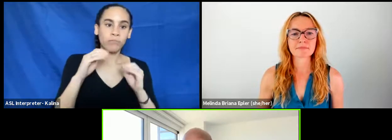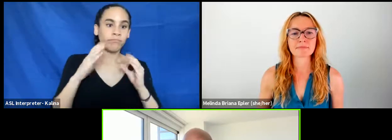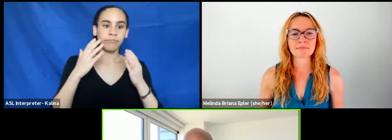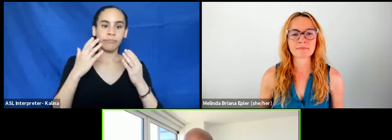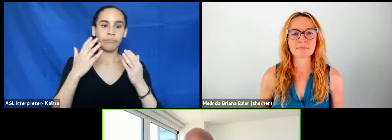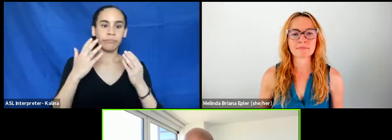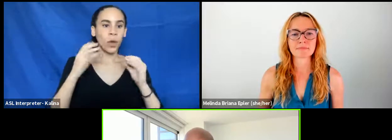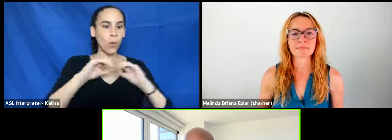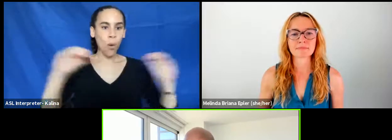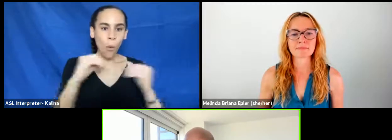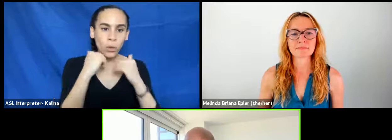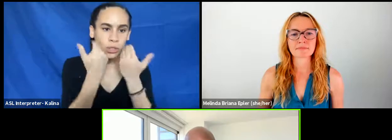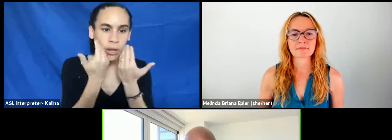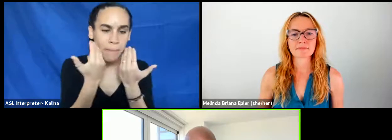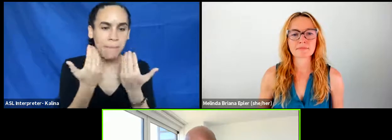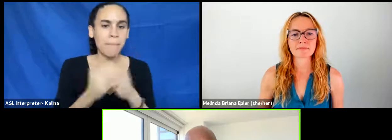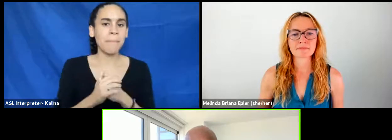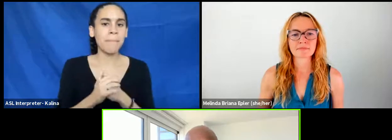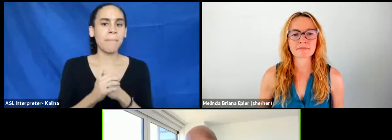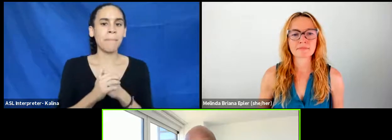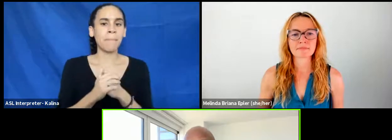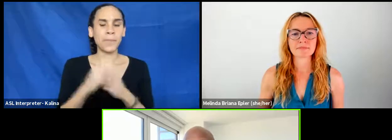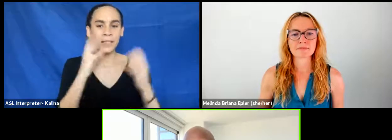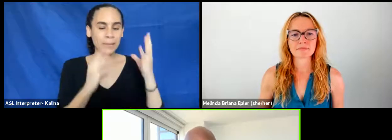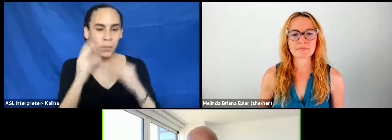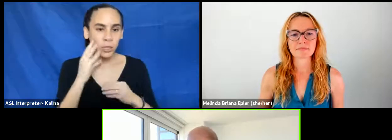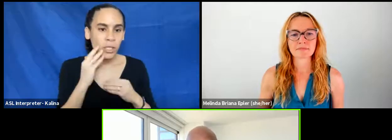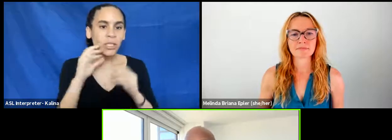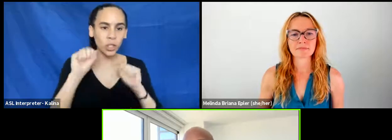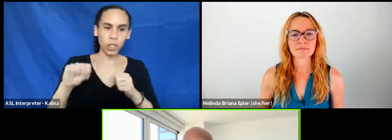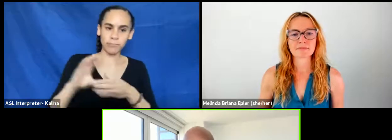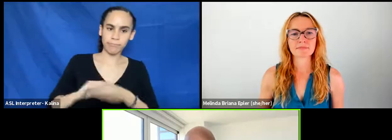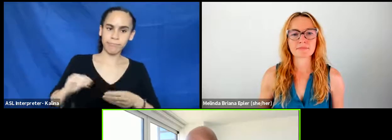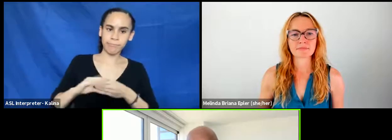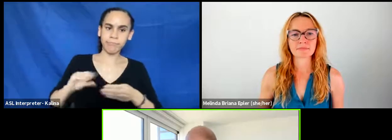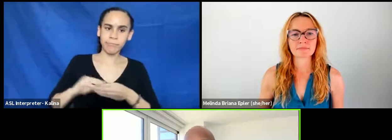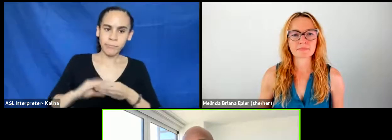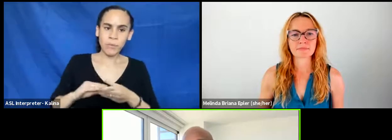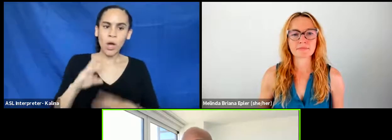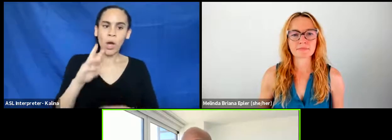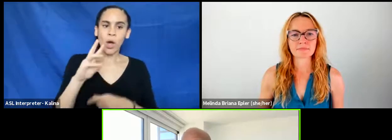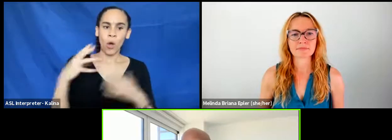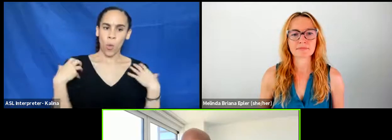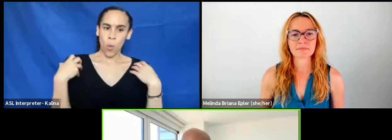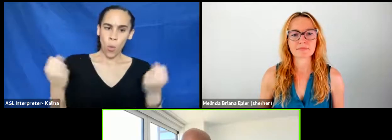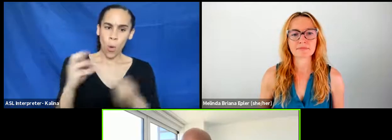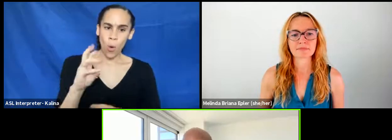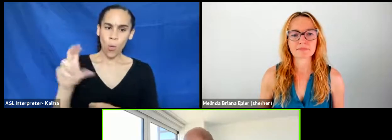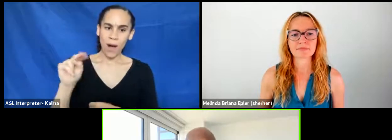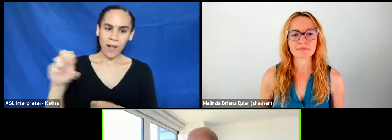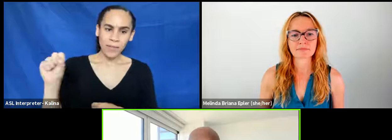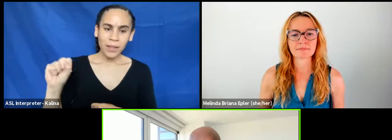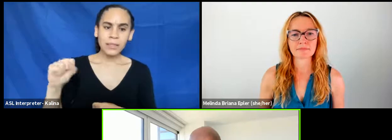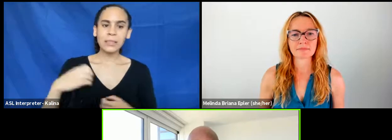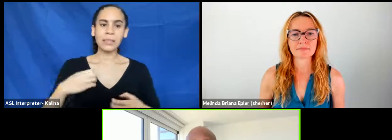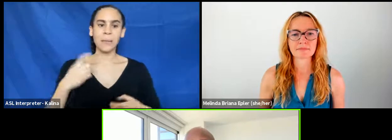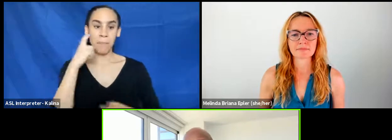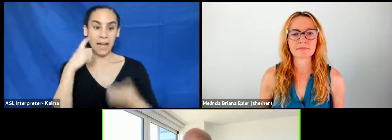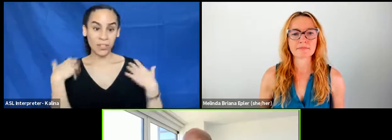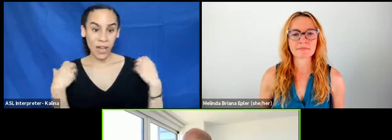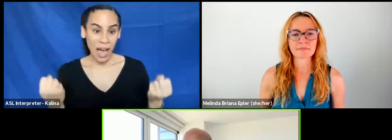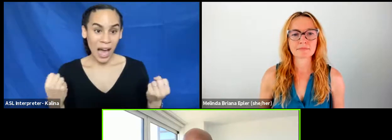experience, could talk about wellness, mental health, emotional intelligence, physical